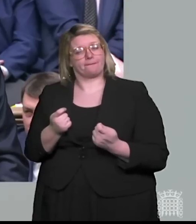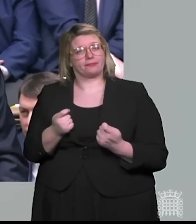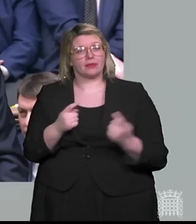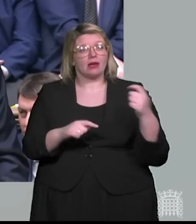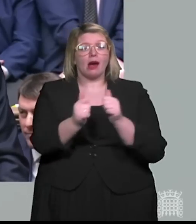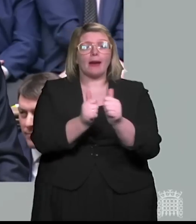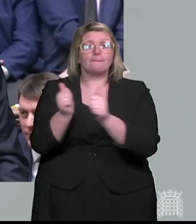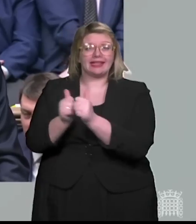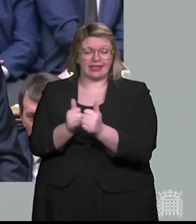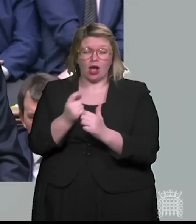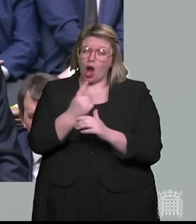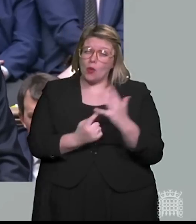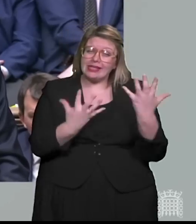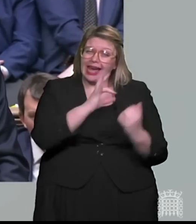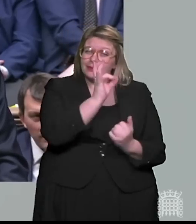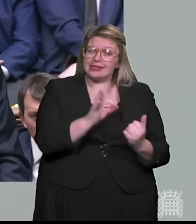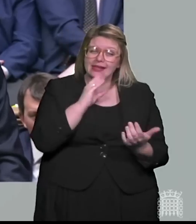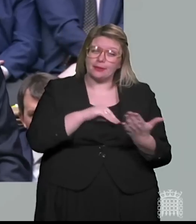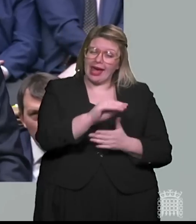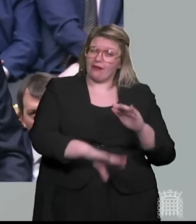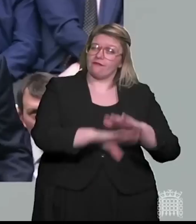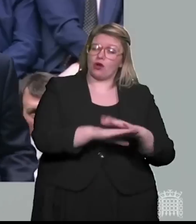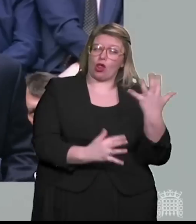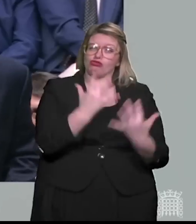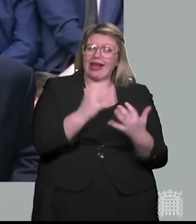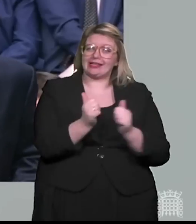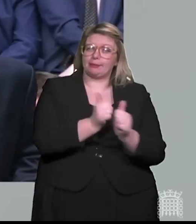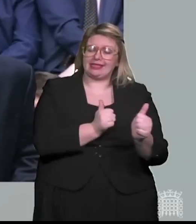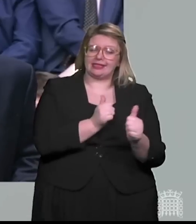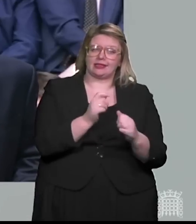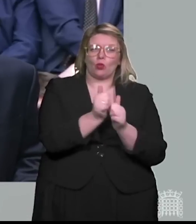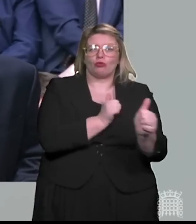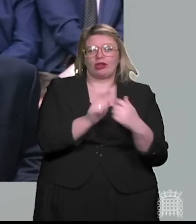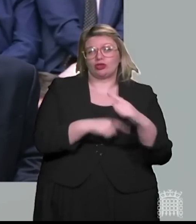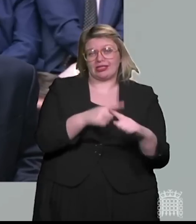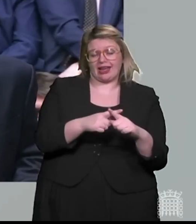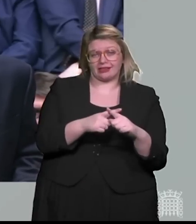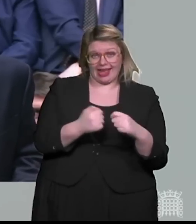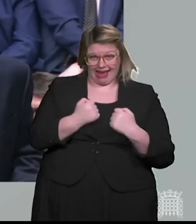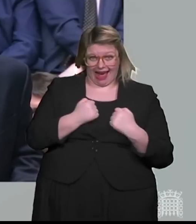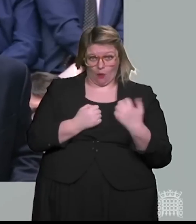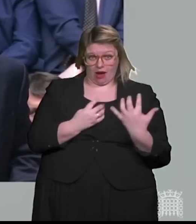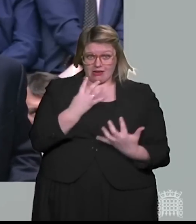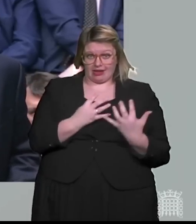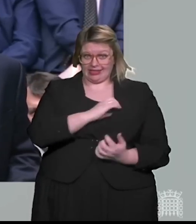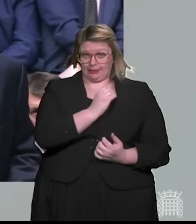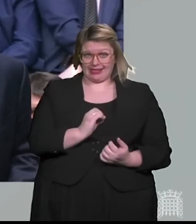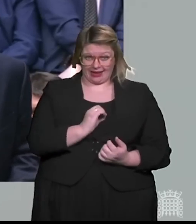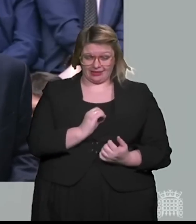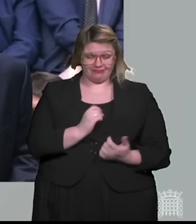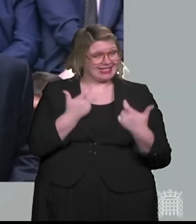companies will pay the full 25% rate. But even at 19%, our corporation tax did not